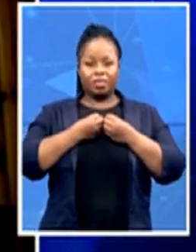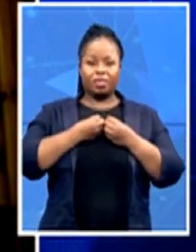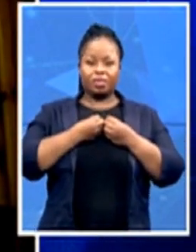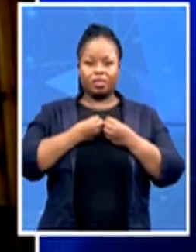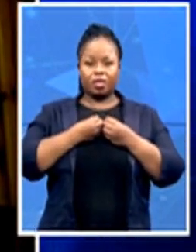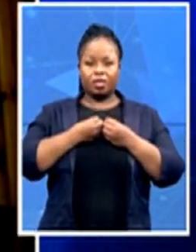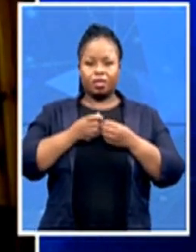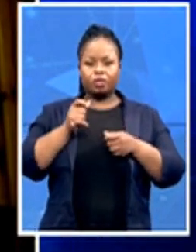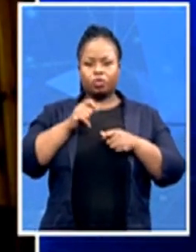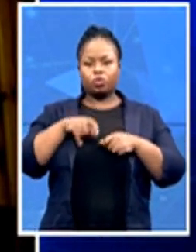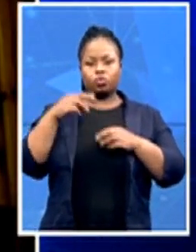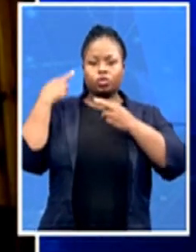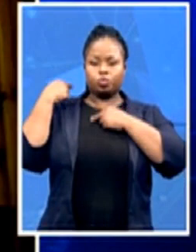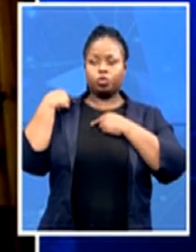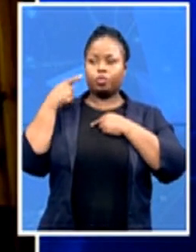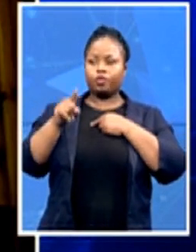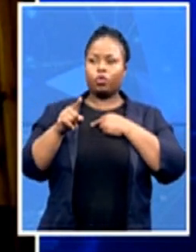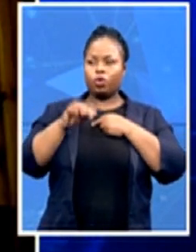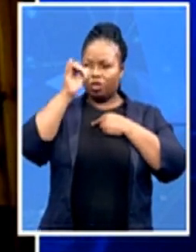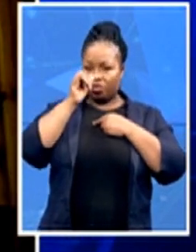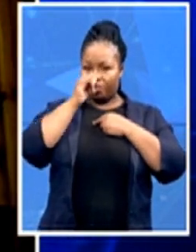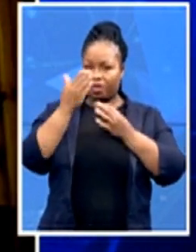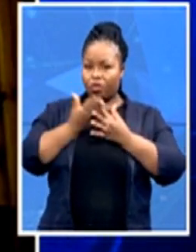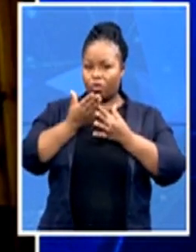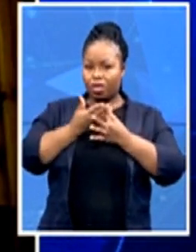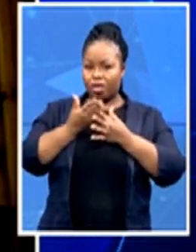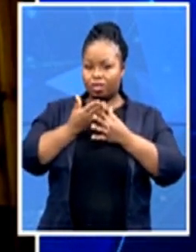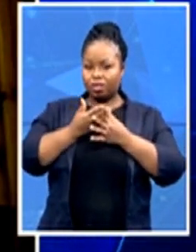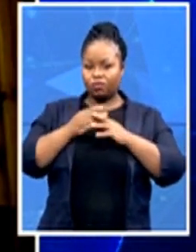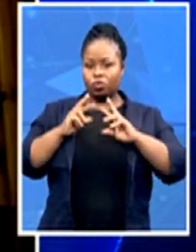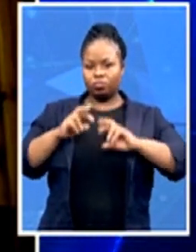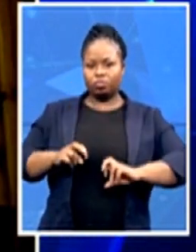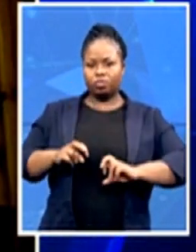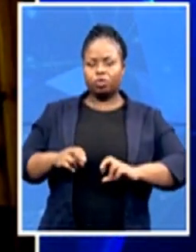So we do, we are always on watching brief and following